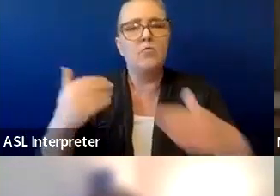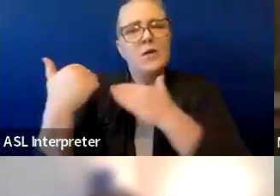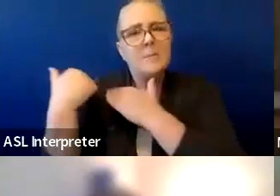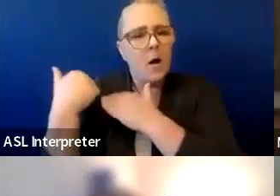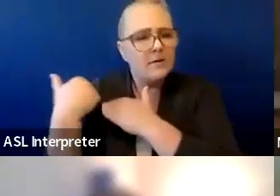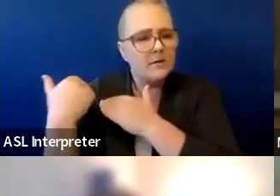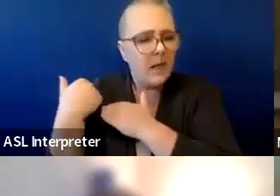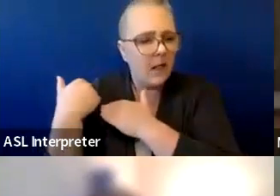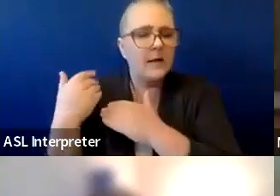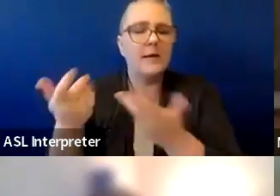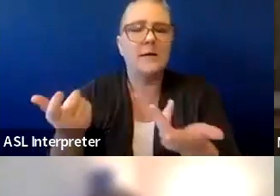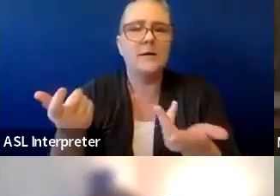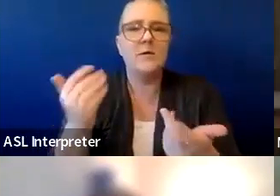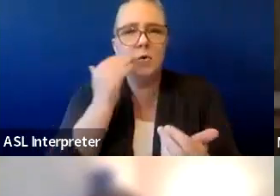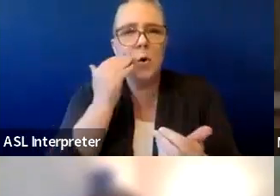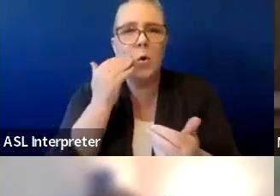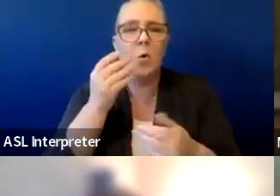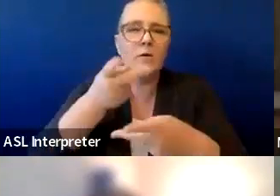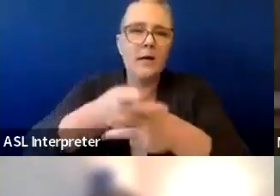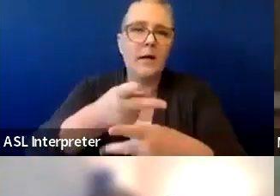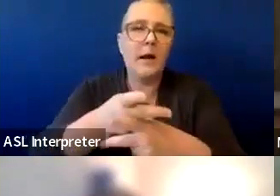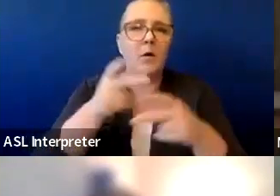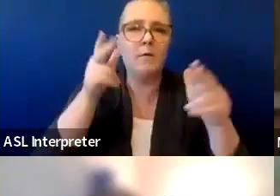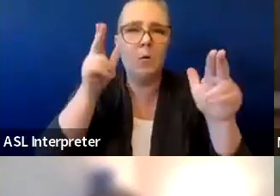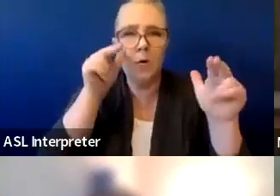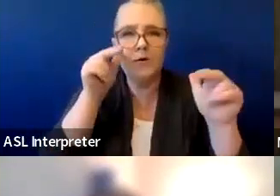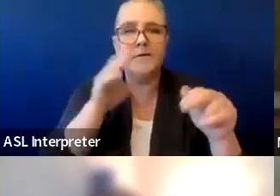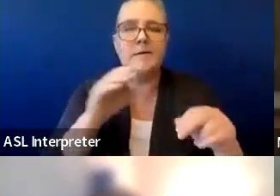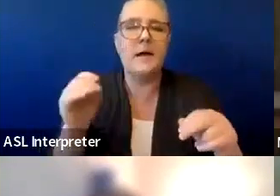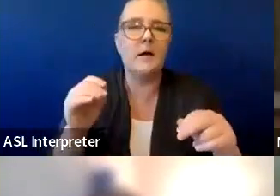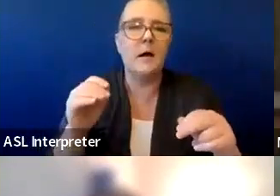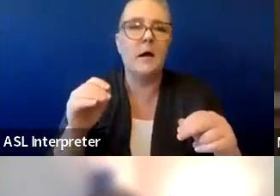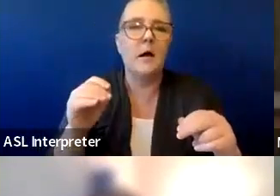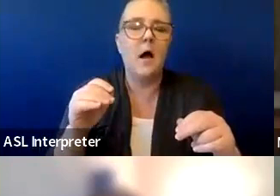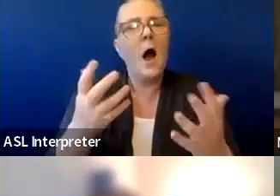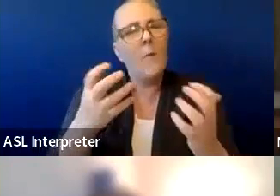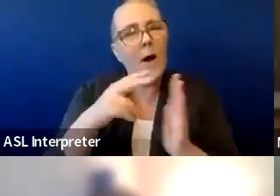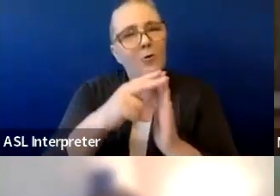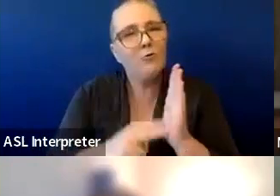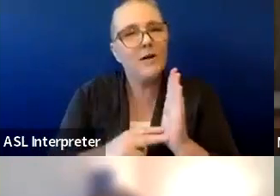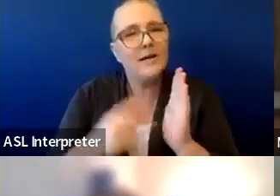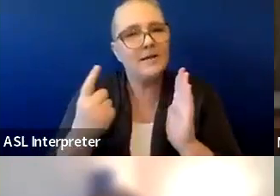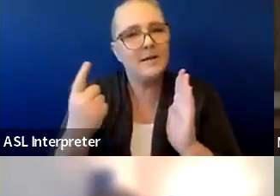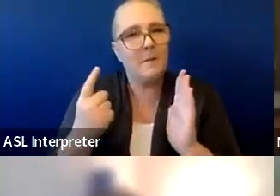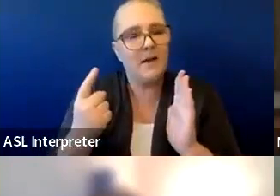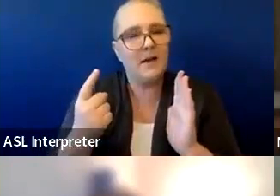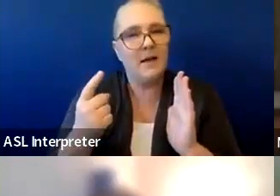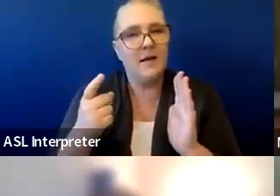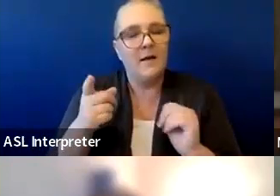responsibilities as far as taking care of them. And I wanted to read something that a parent